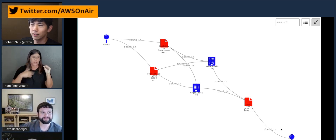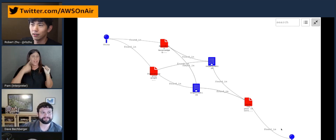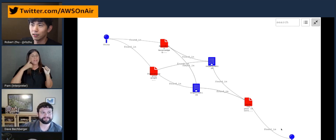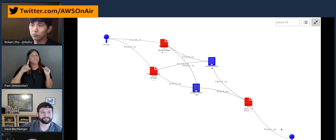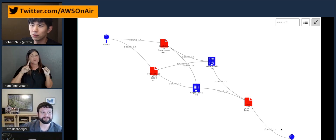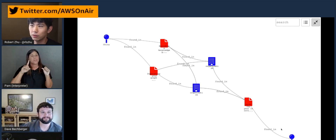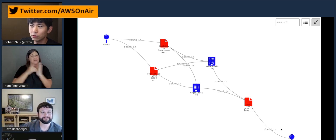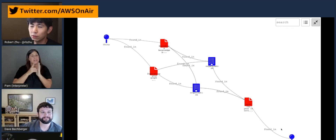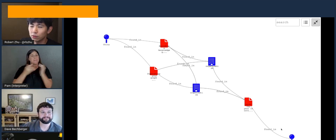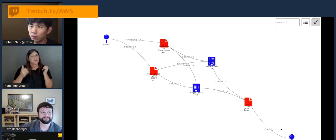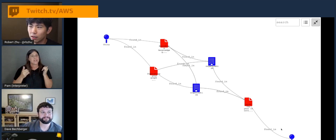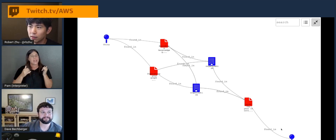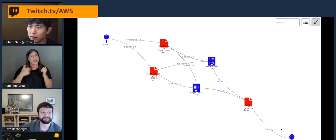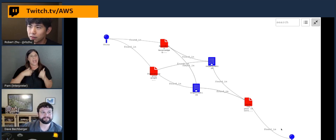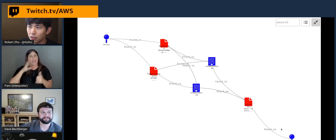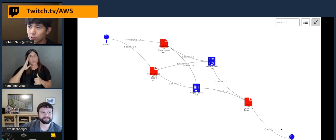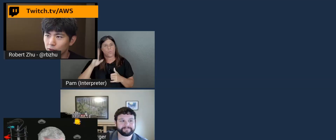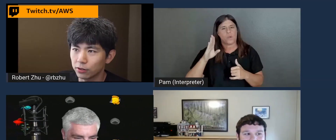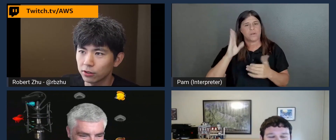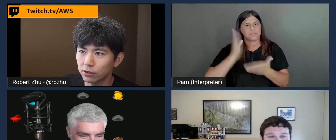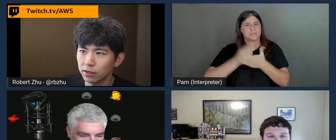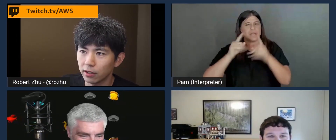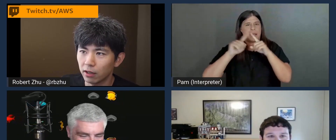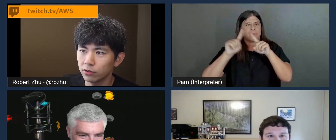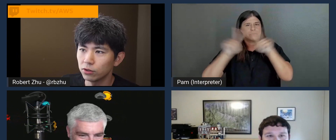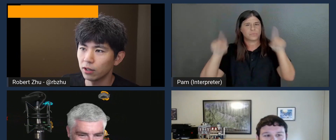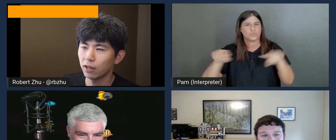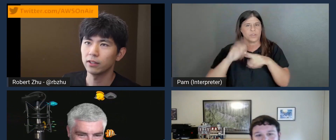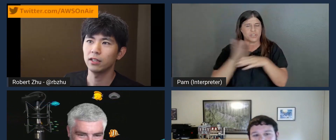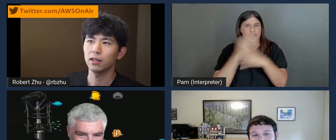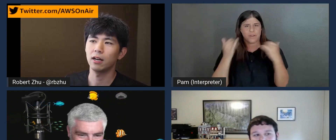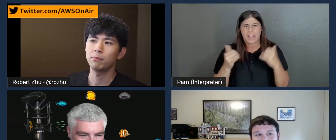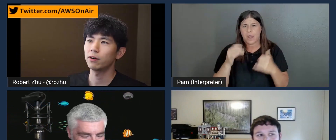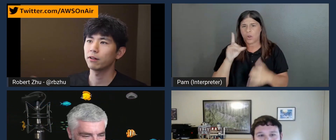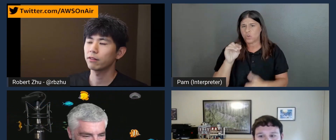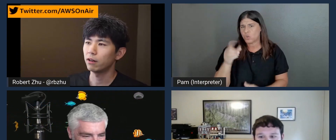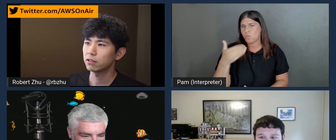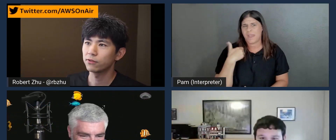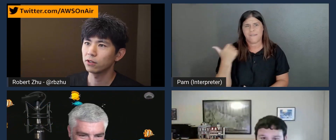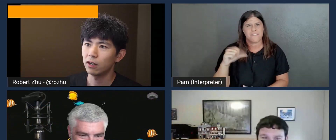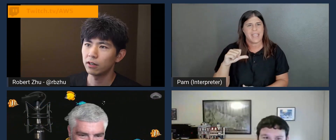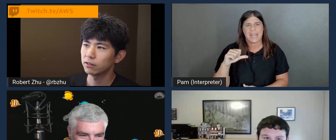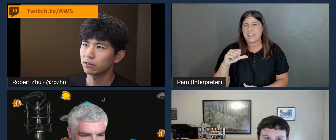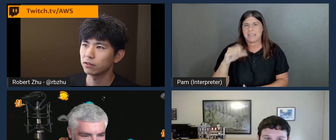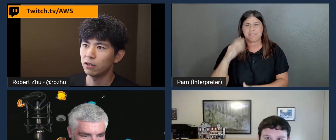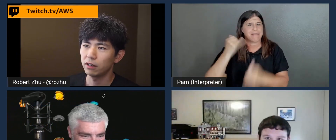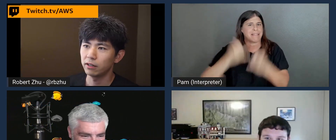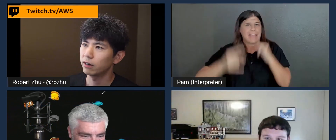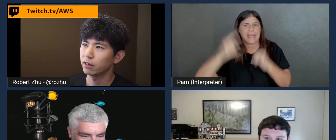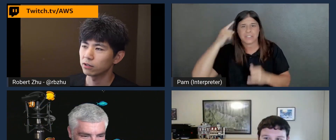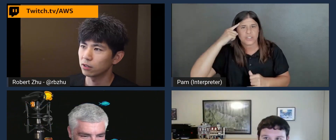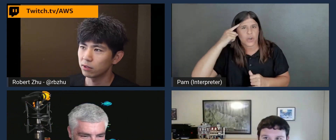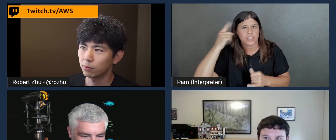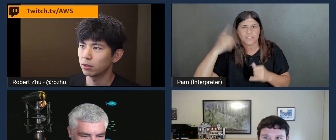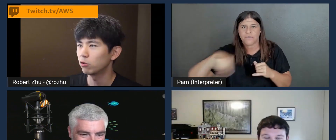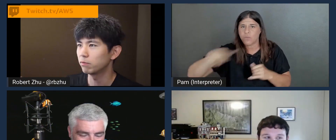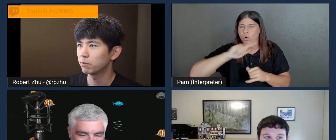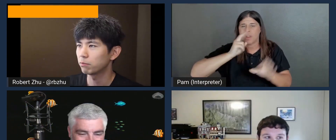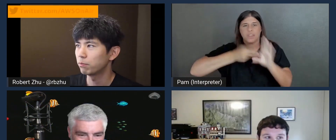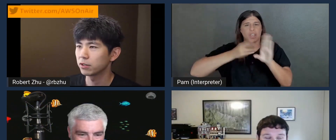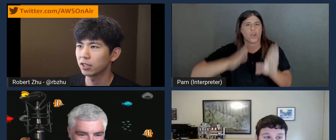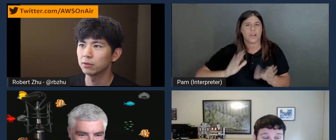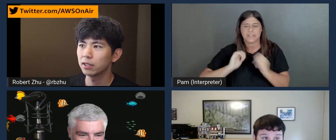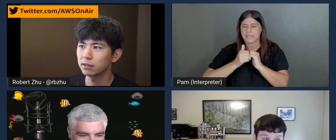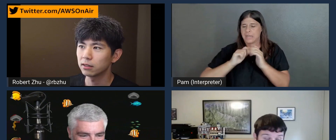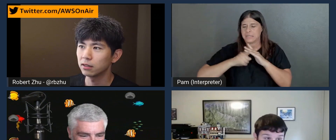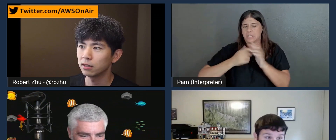Okay, I'm going to stop sharing your screen now. Do you have any parting thoughts for the audience on how to get started with Neptune? I know we've been